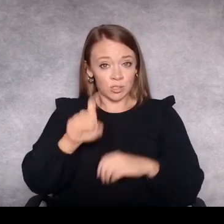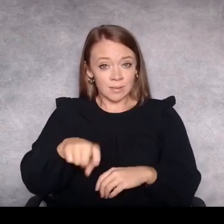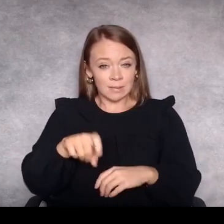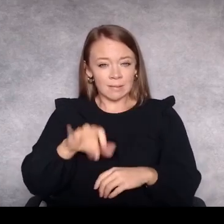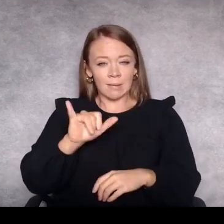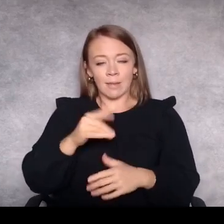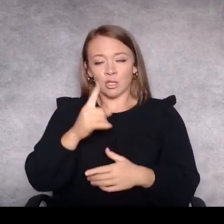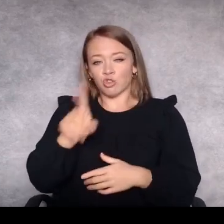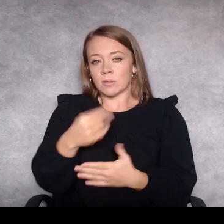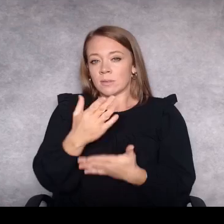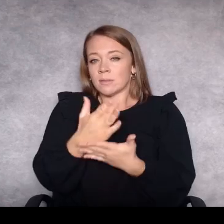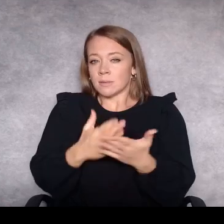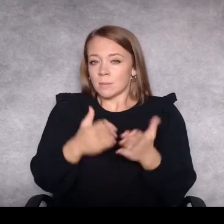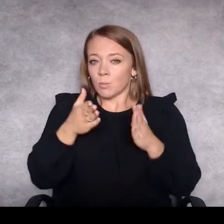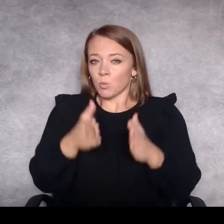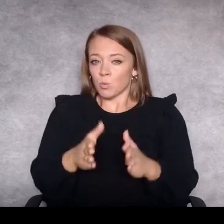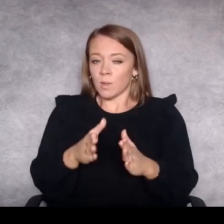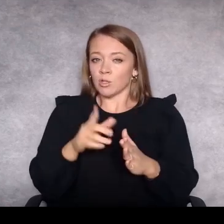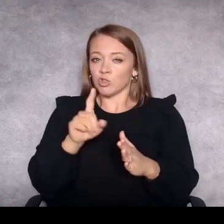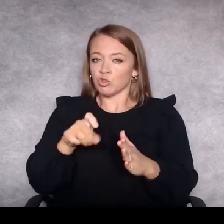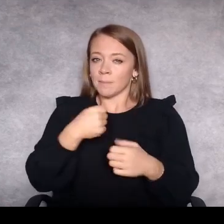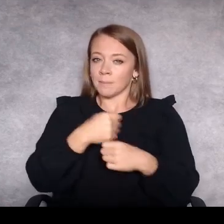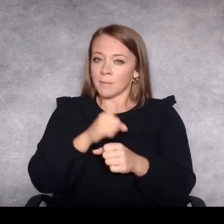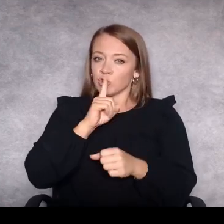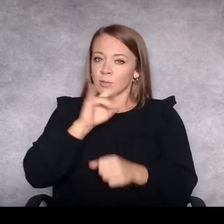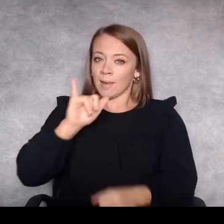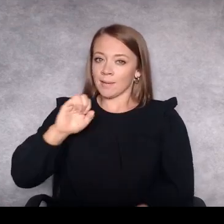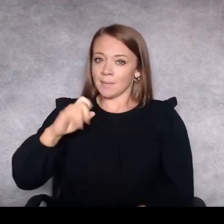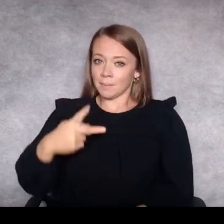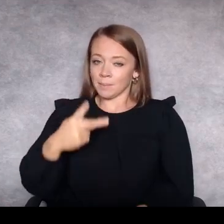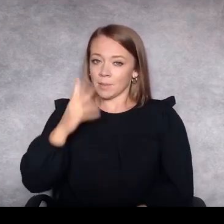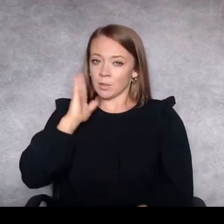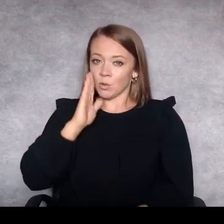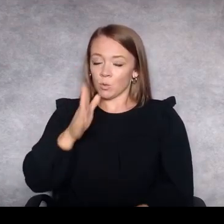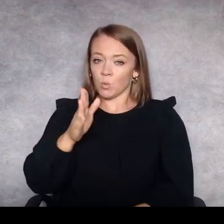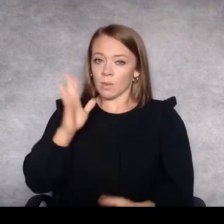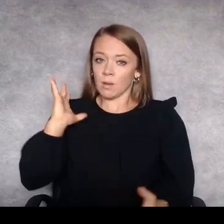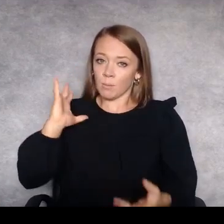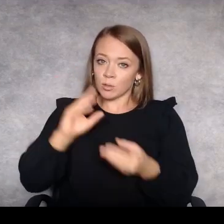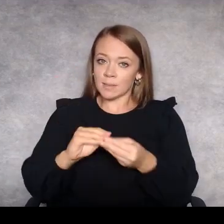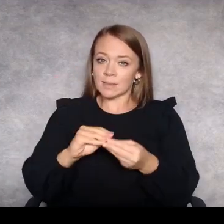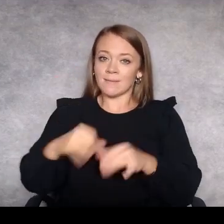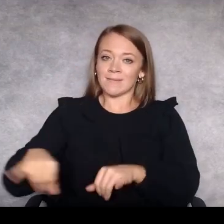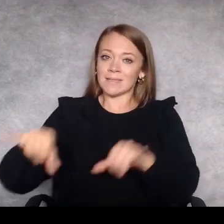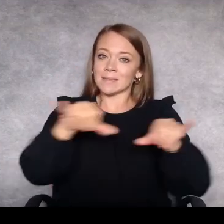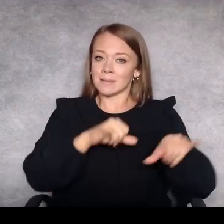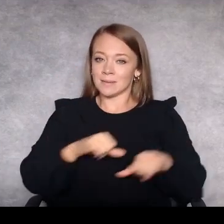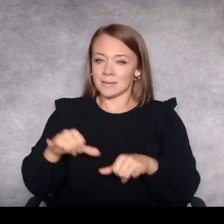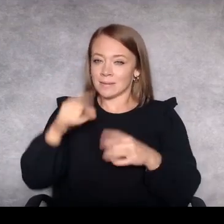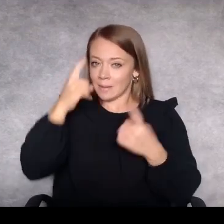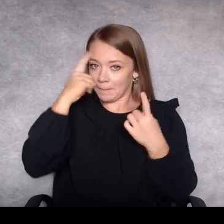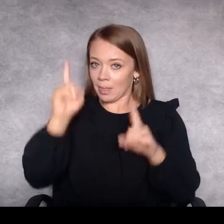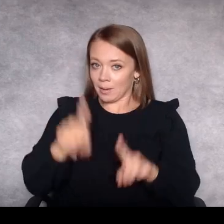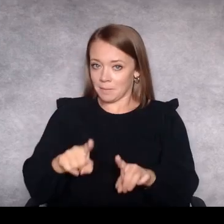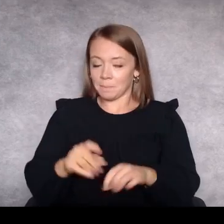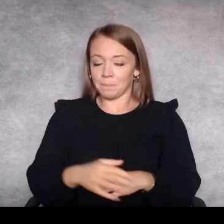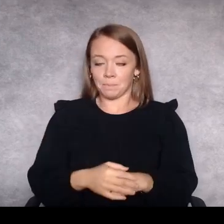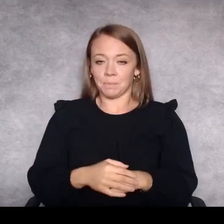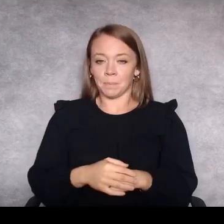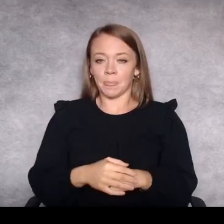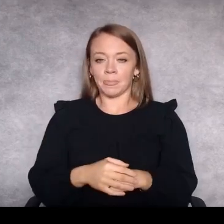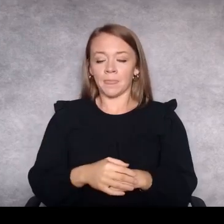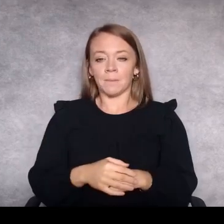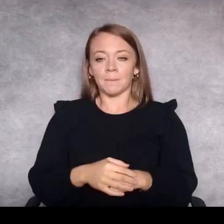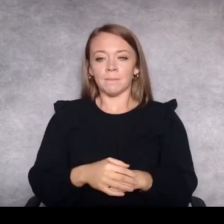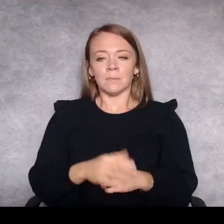ways ARCs should ensure the IEP is comprehensive, consistent, and compliant. Now let's look at an